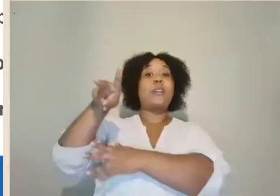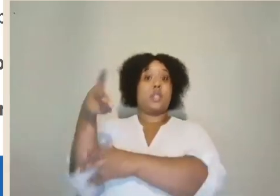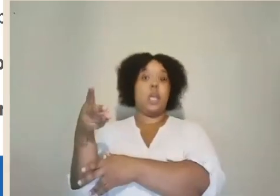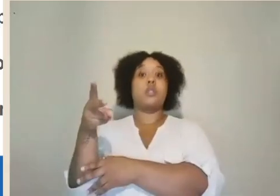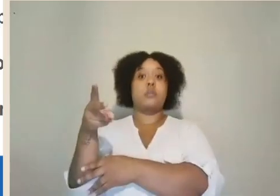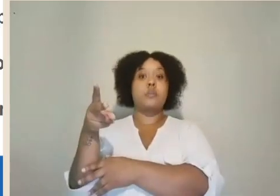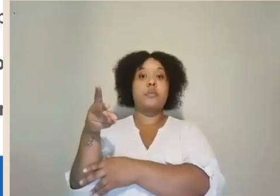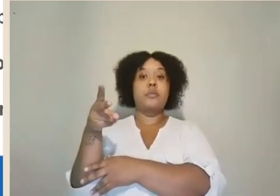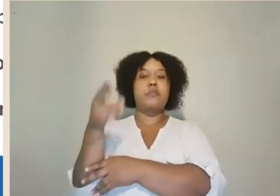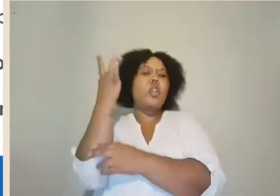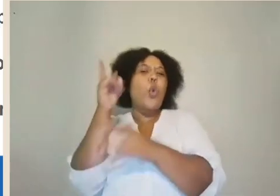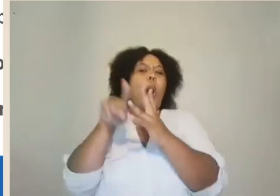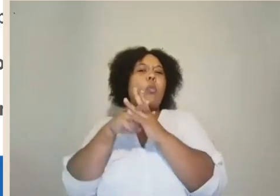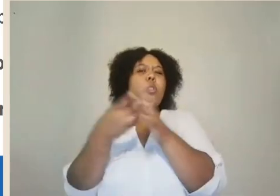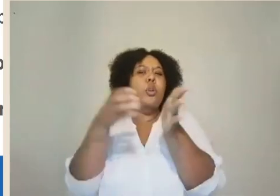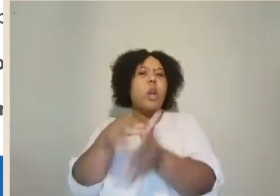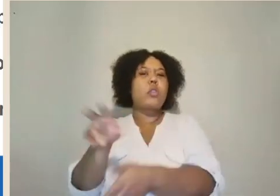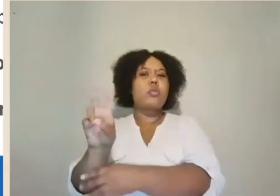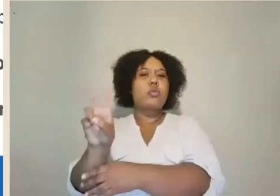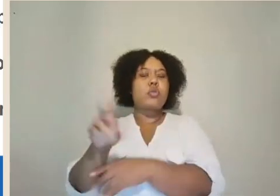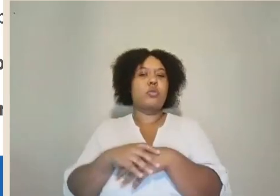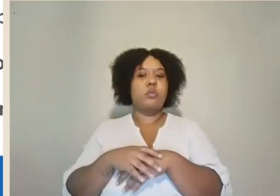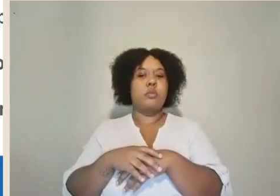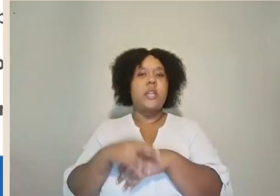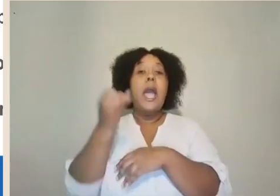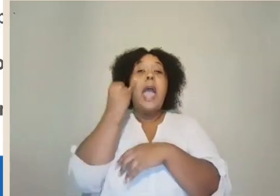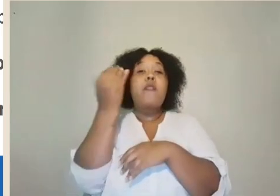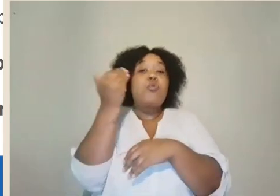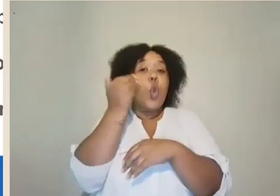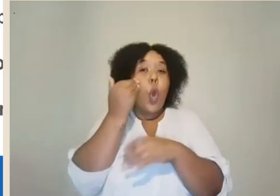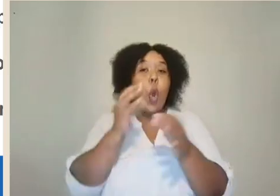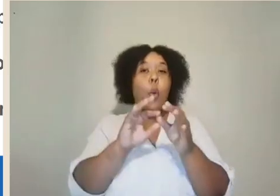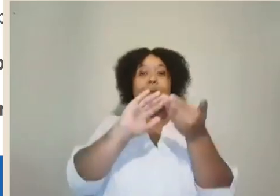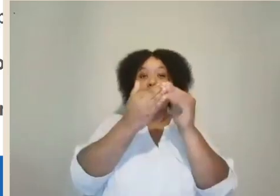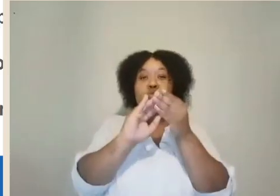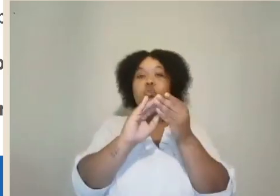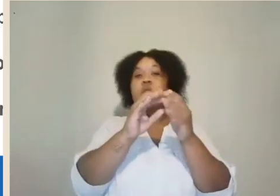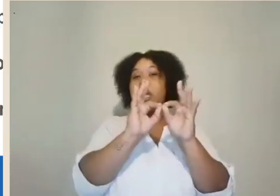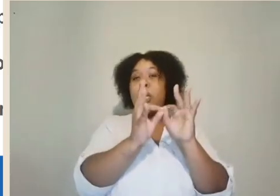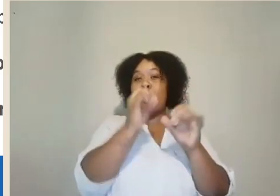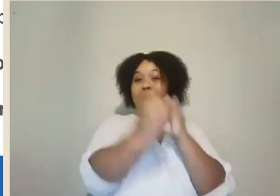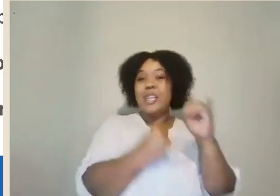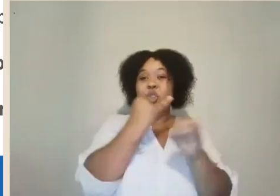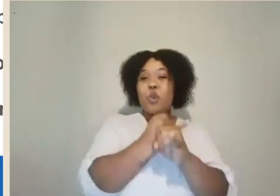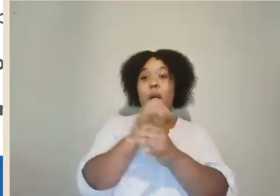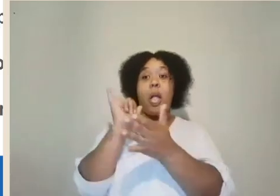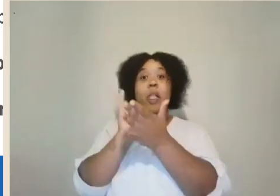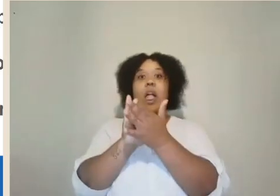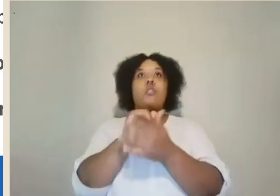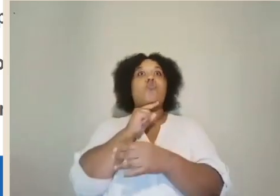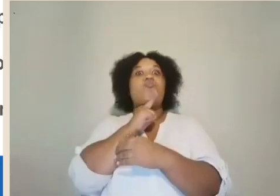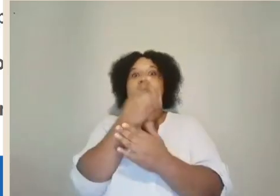the reason that we start with module 2, for those of us familiar with the Community Interpreter International, is that this is a very hands-on module. You